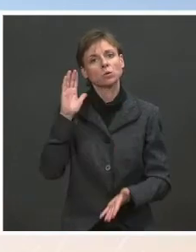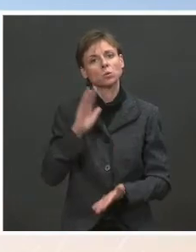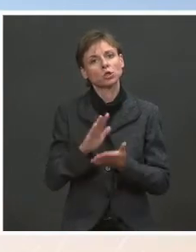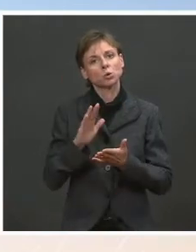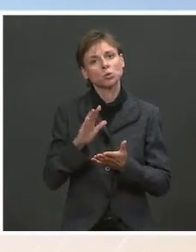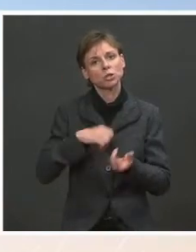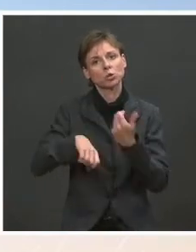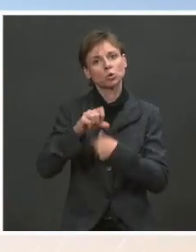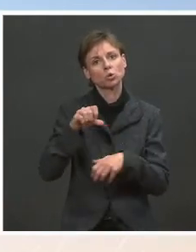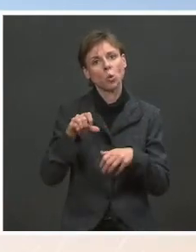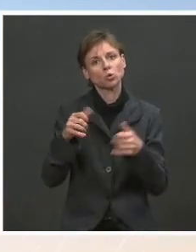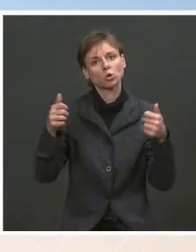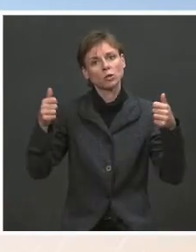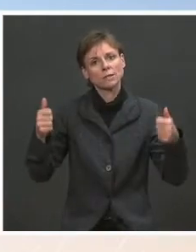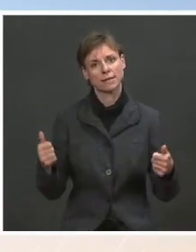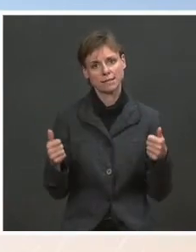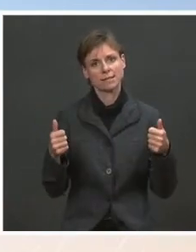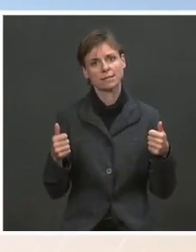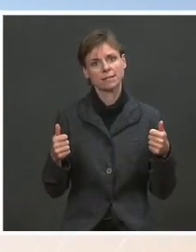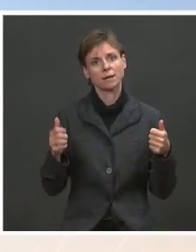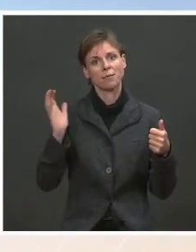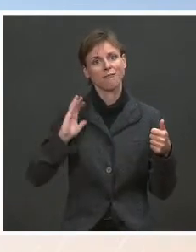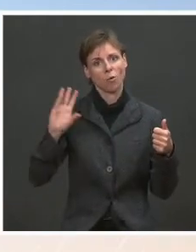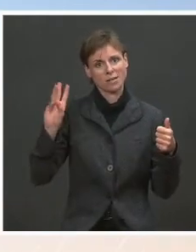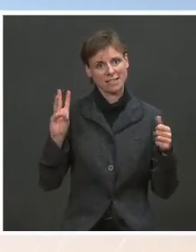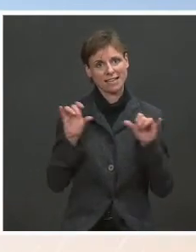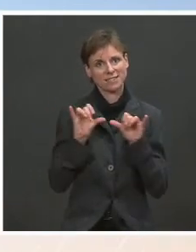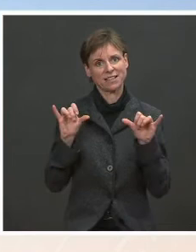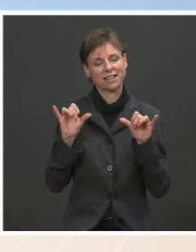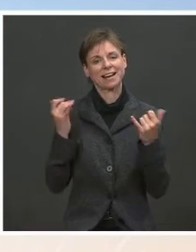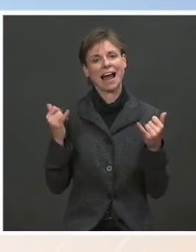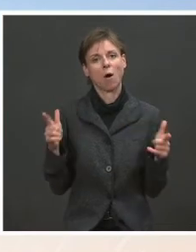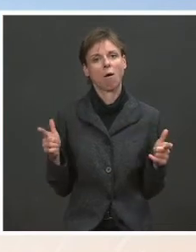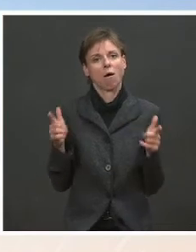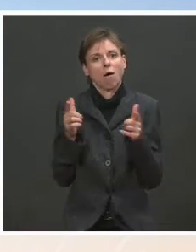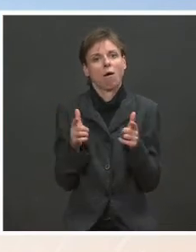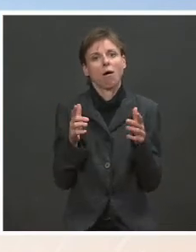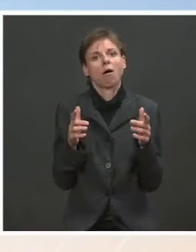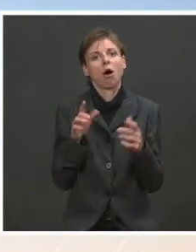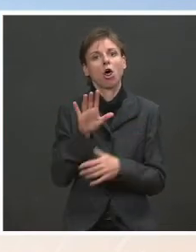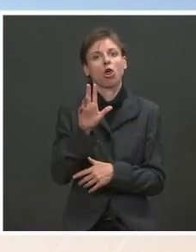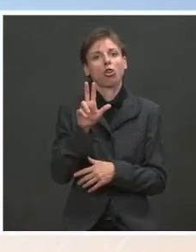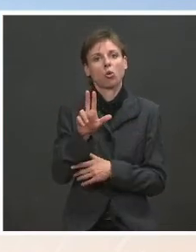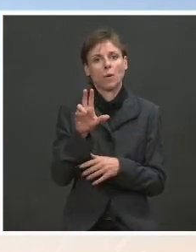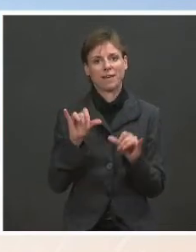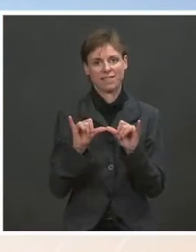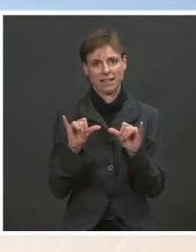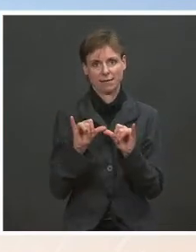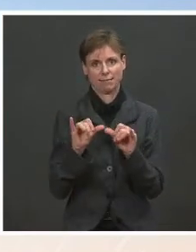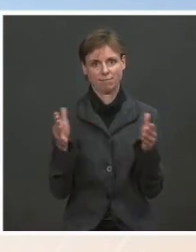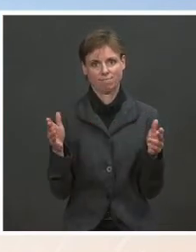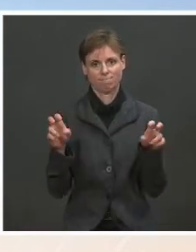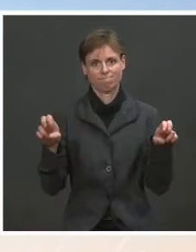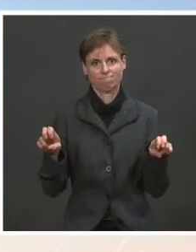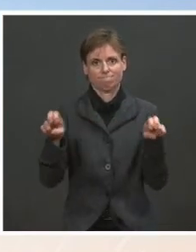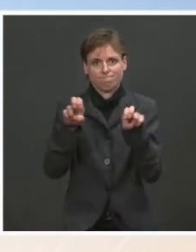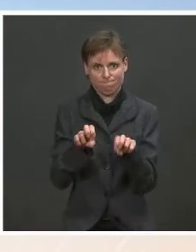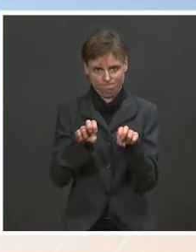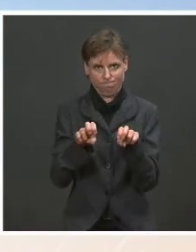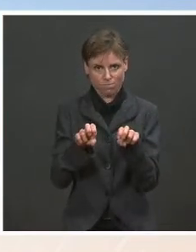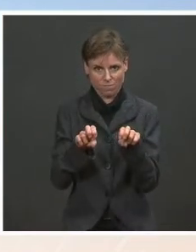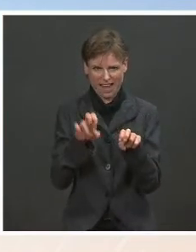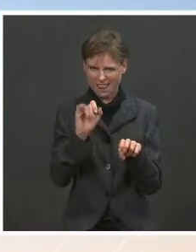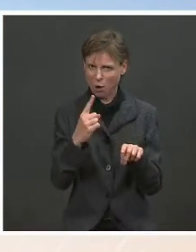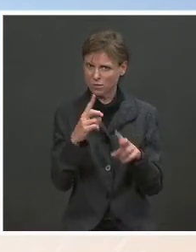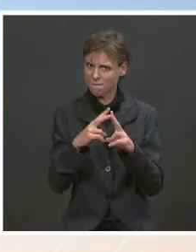to 3 feet. This was one of the sticking points for so many schools as they tried to reopen. Are you at all frustrated by